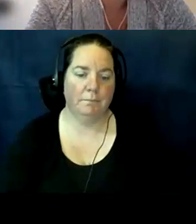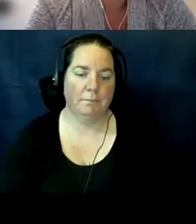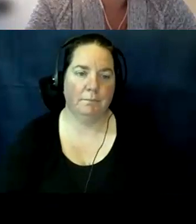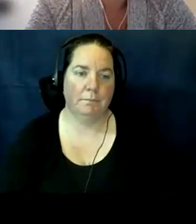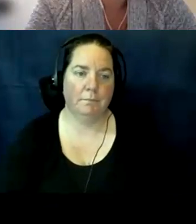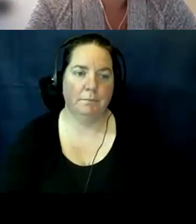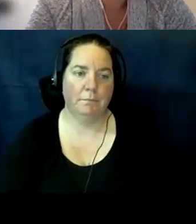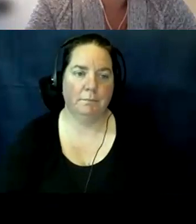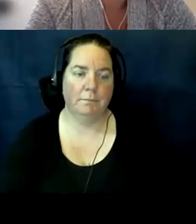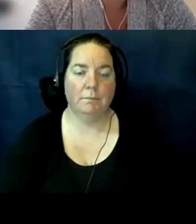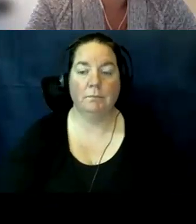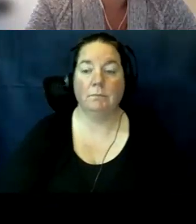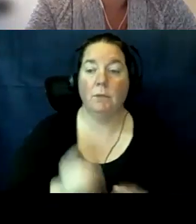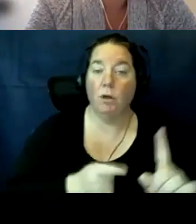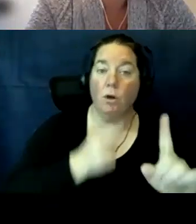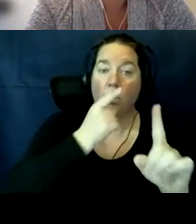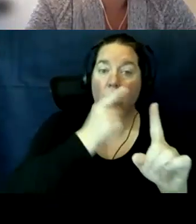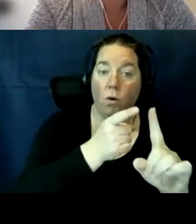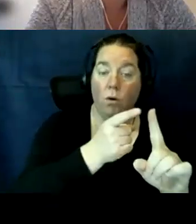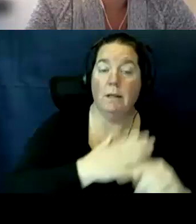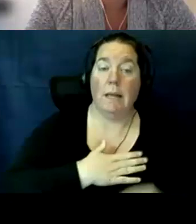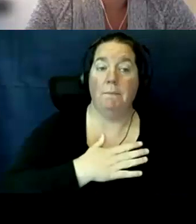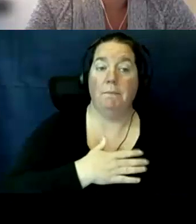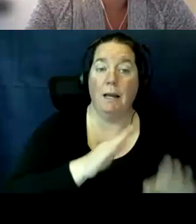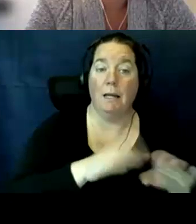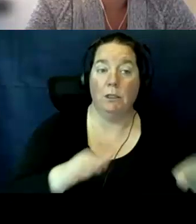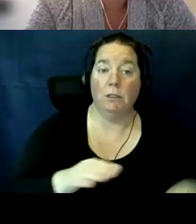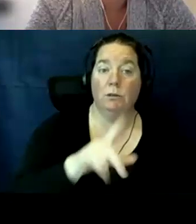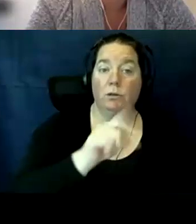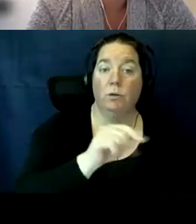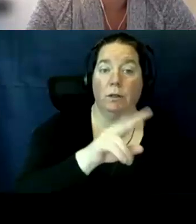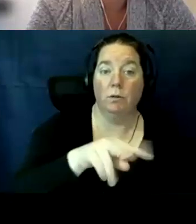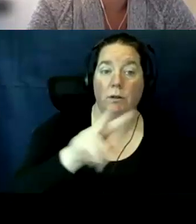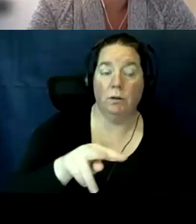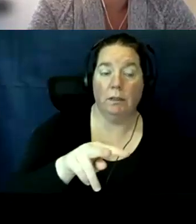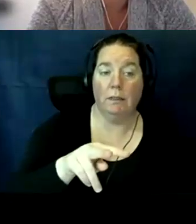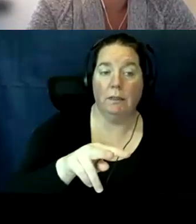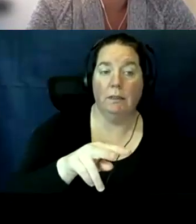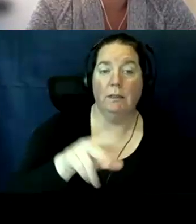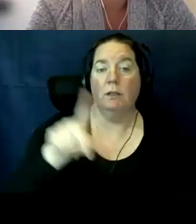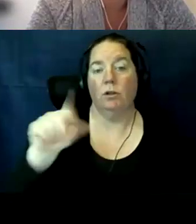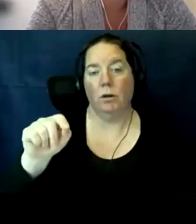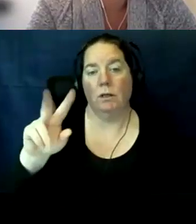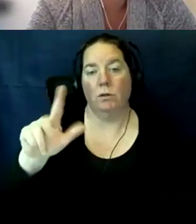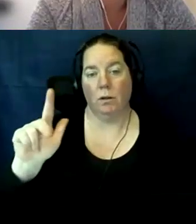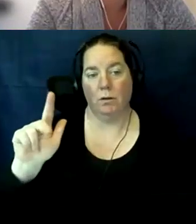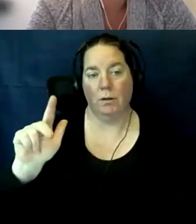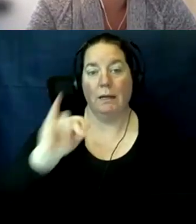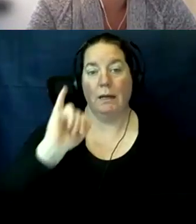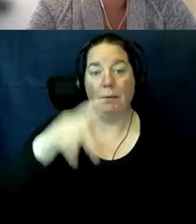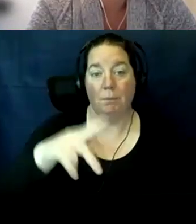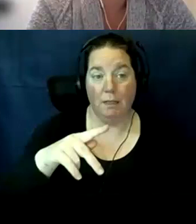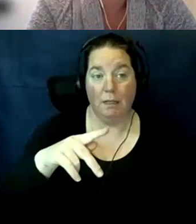Okay. Should goals in my child's 2022 to 2023 IEP have